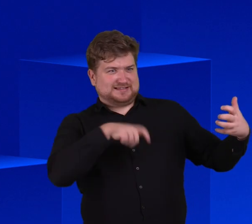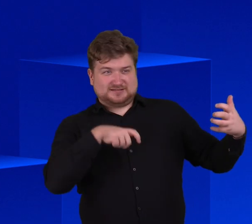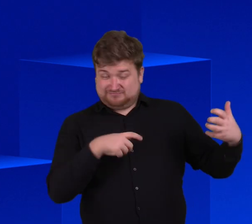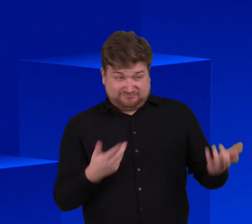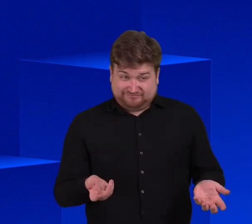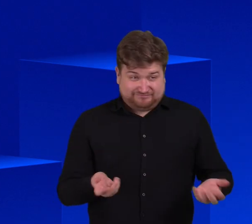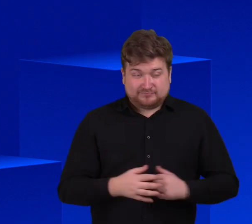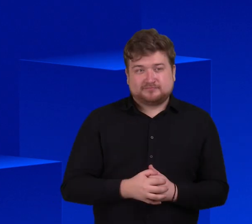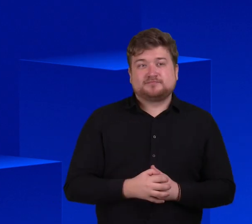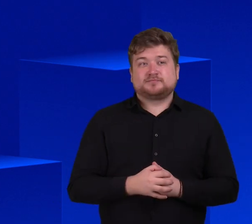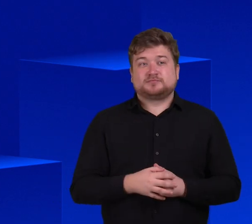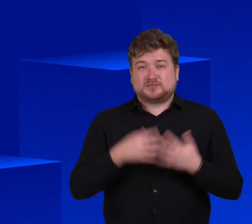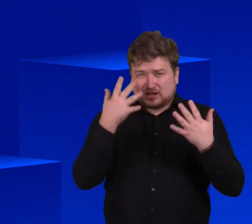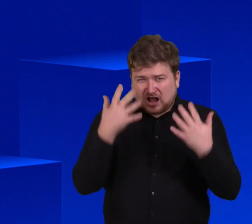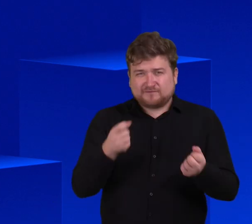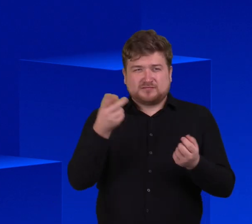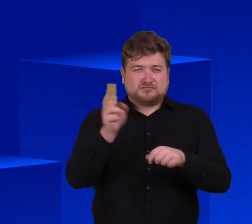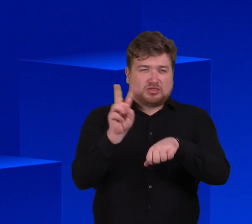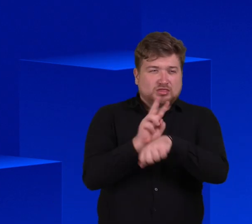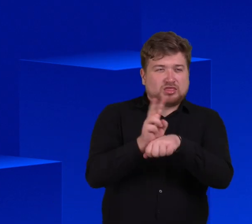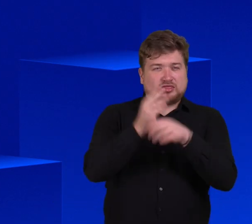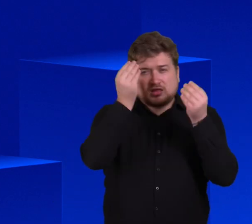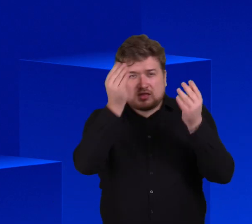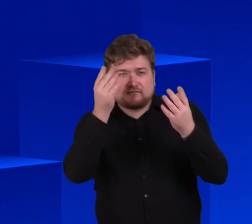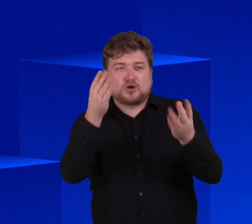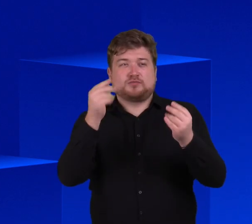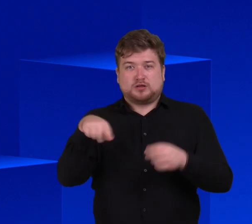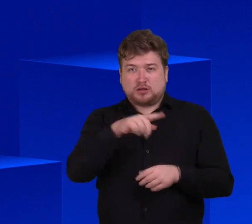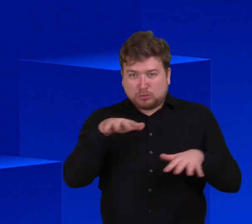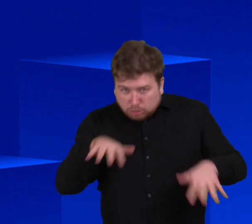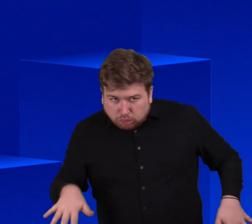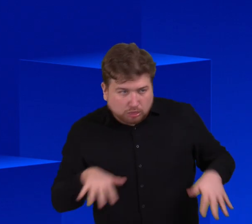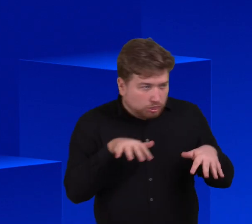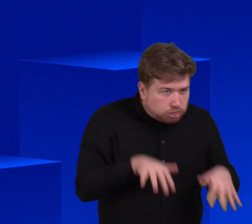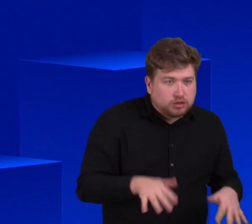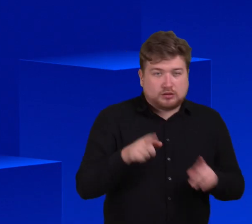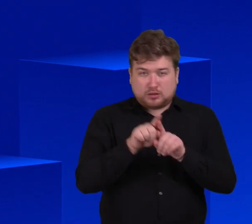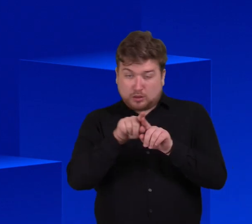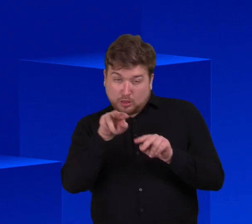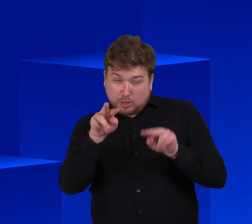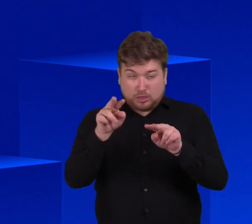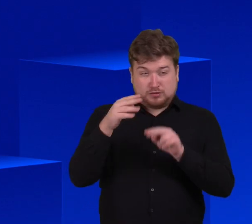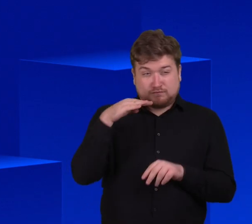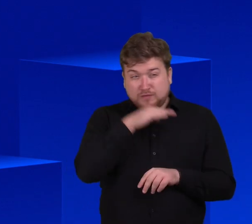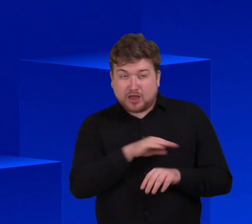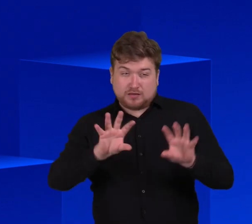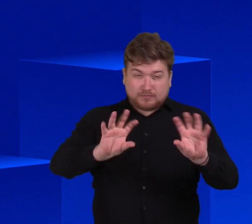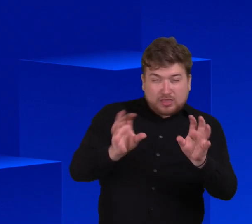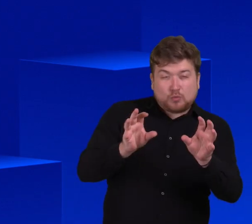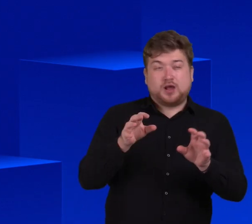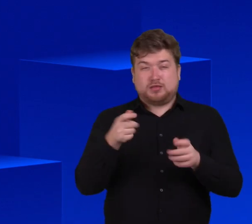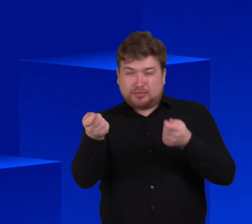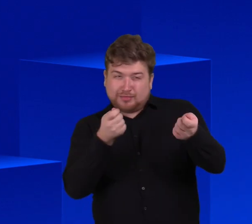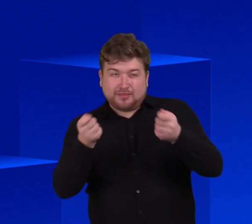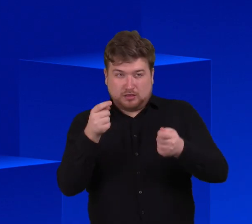manipulation of some, debates regarding the political choices. There is also one more divide, and